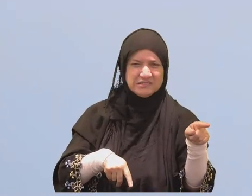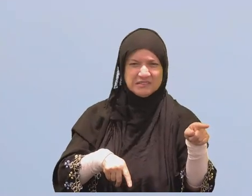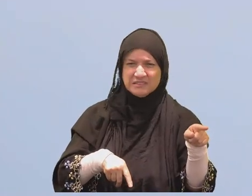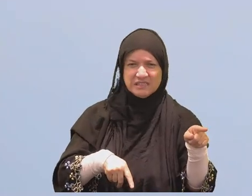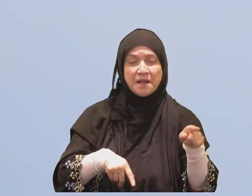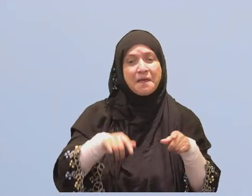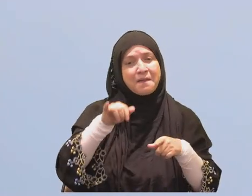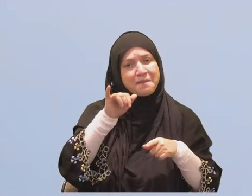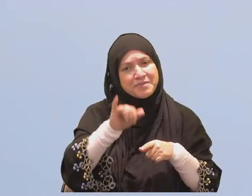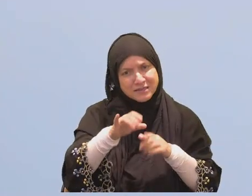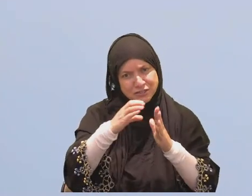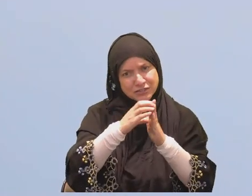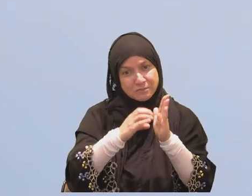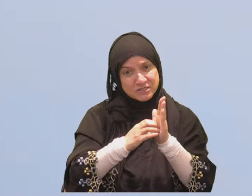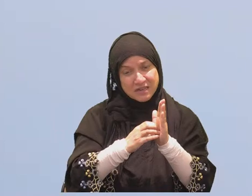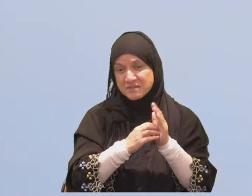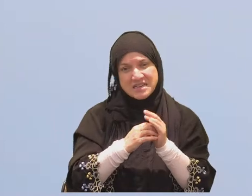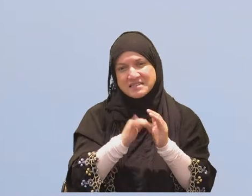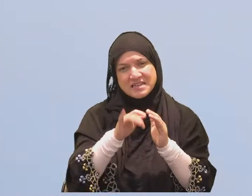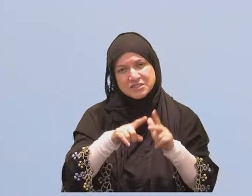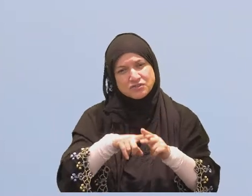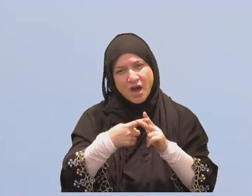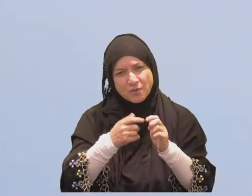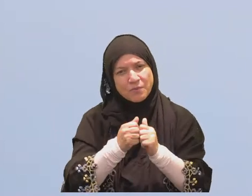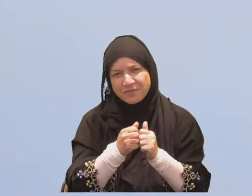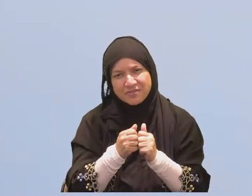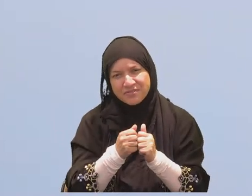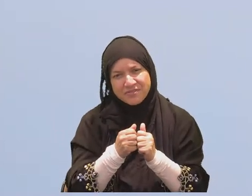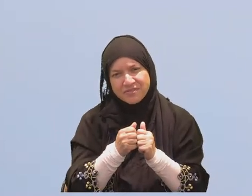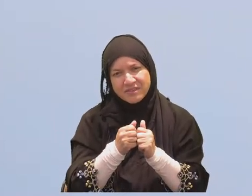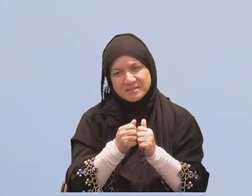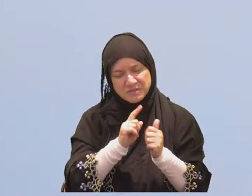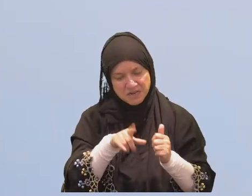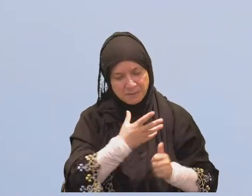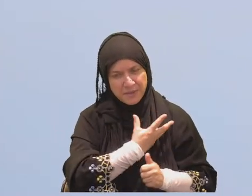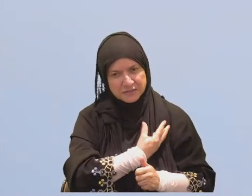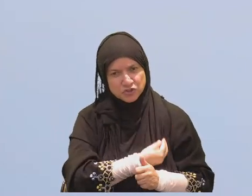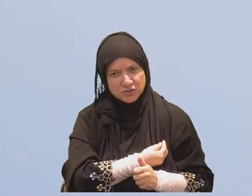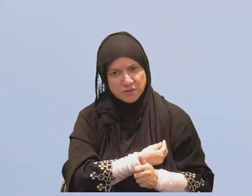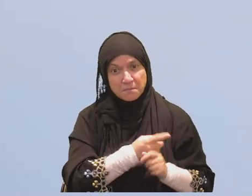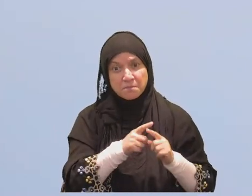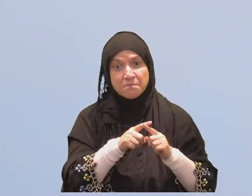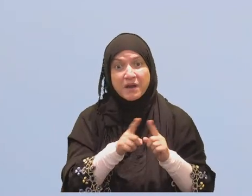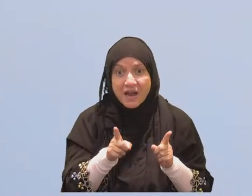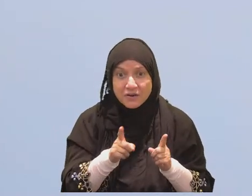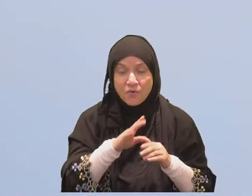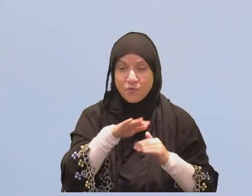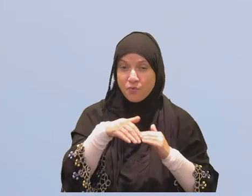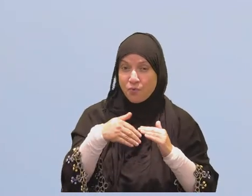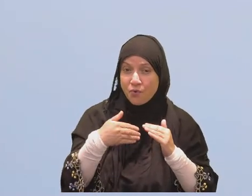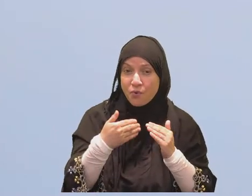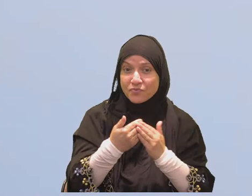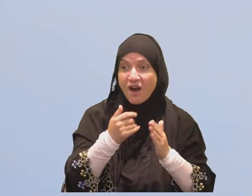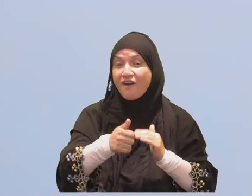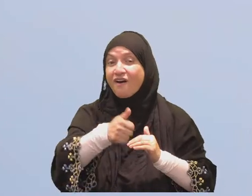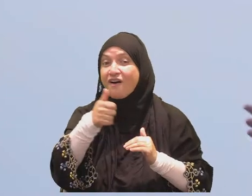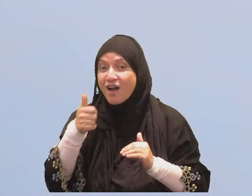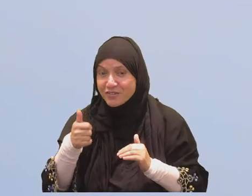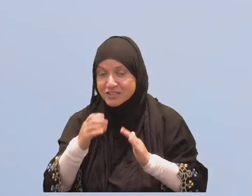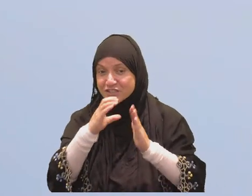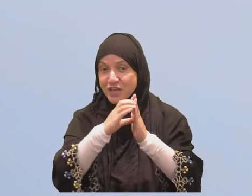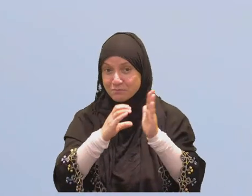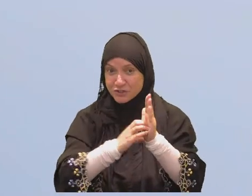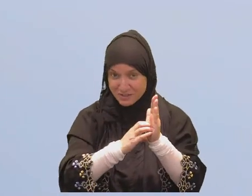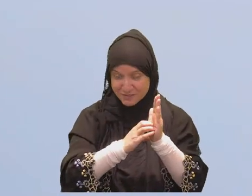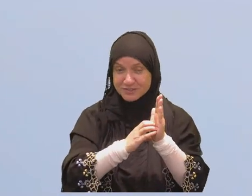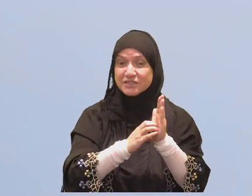Bismillahirrahmanirrahim, but all others do. Allah Ta'ala has made mercy something that permeates throughout